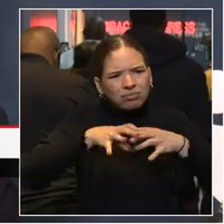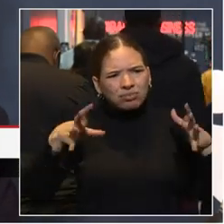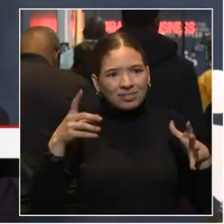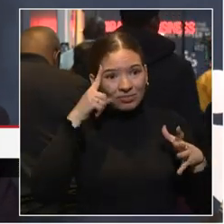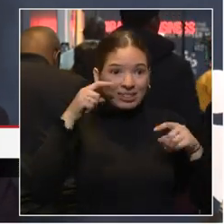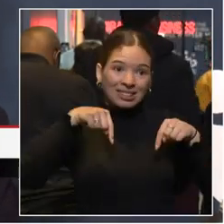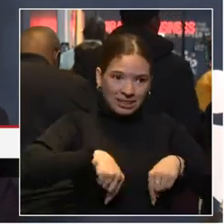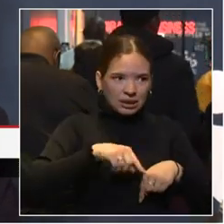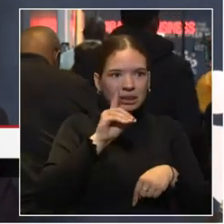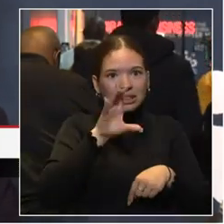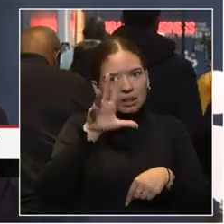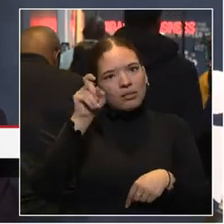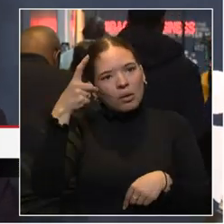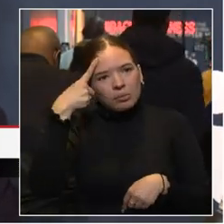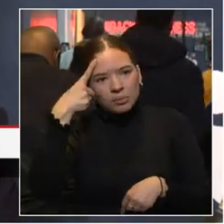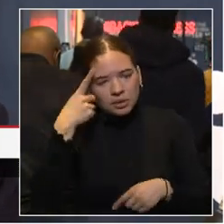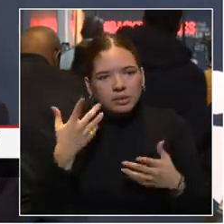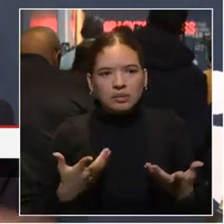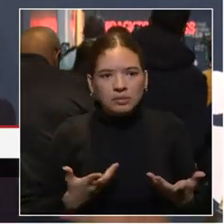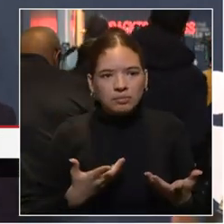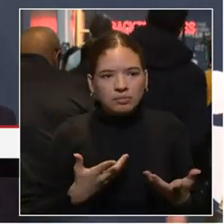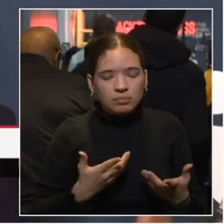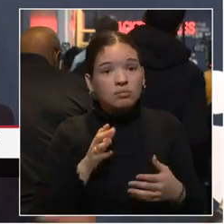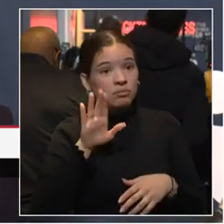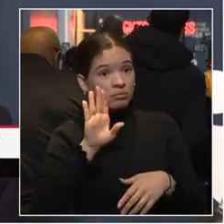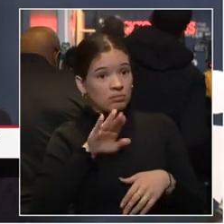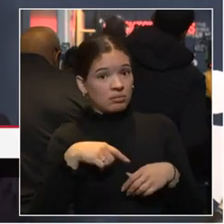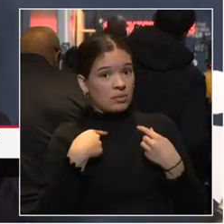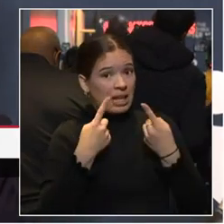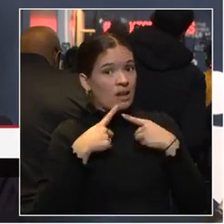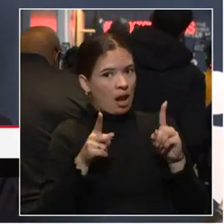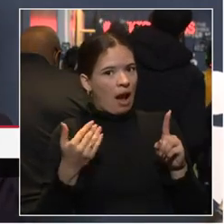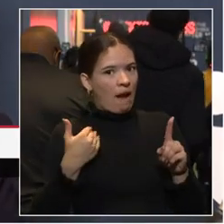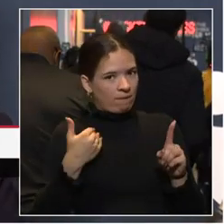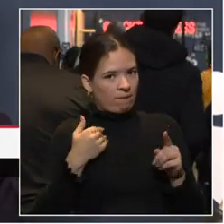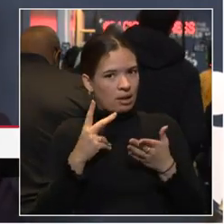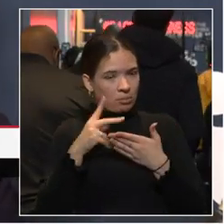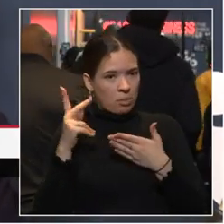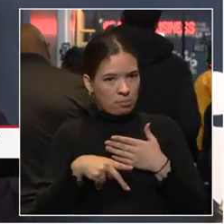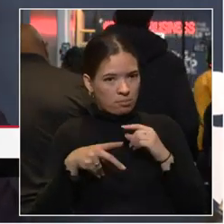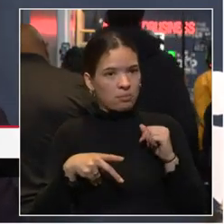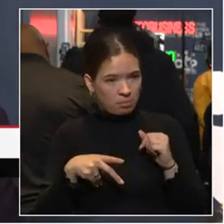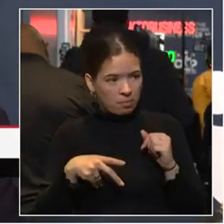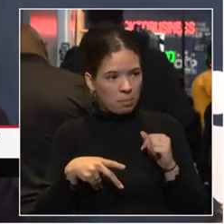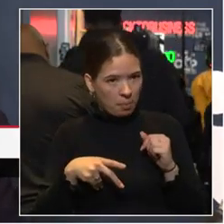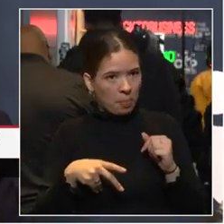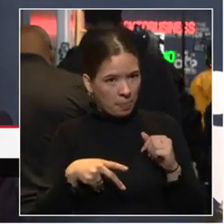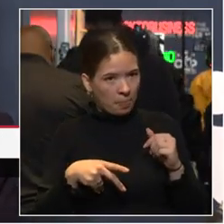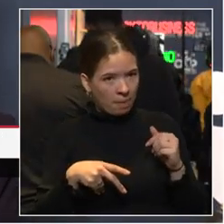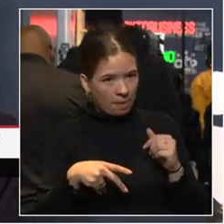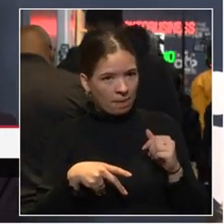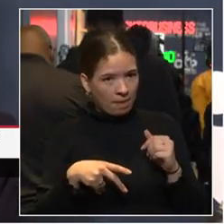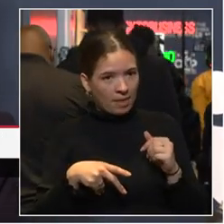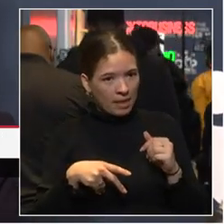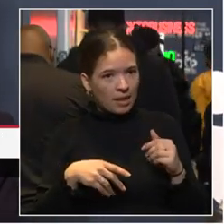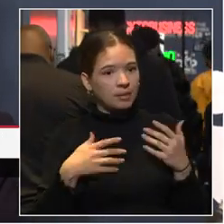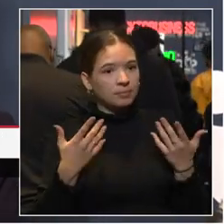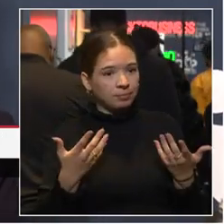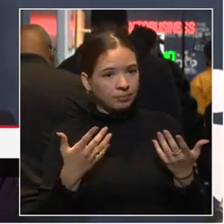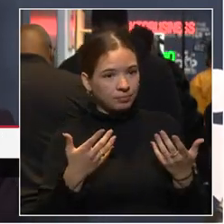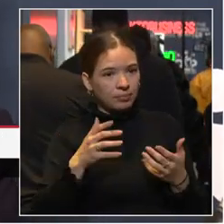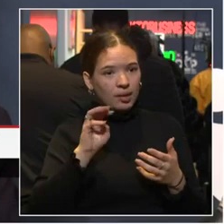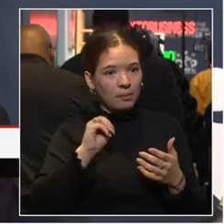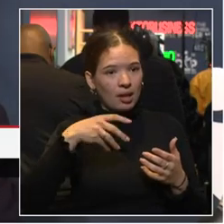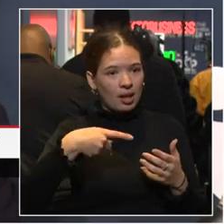successful program that we like to think about other areas in the government. It's the MPD cadet